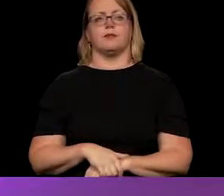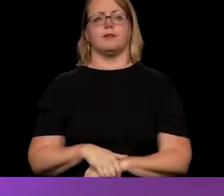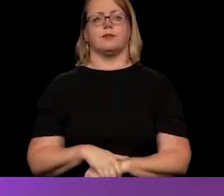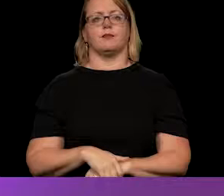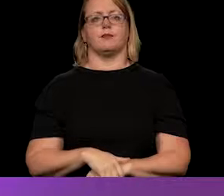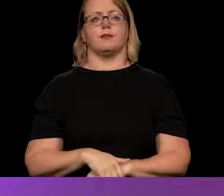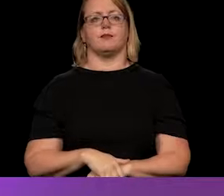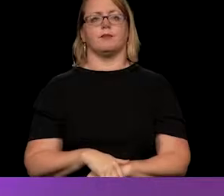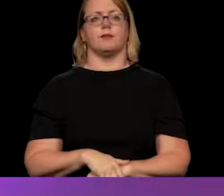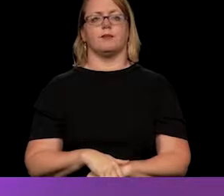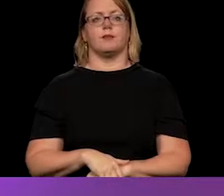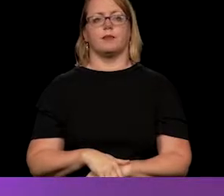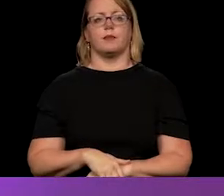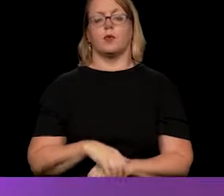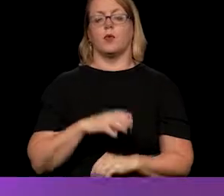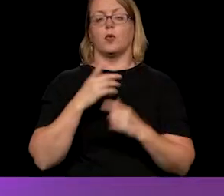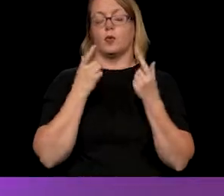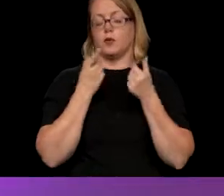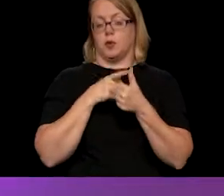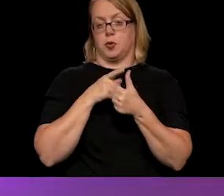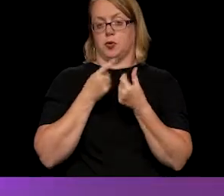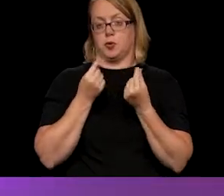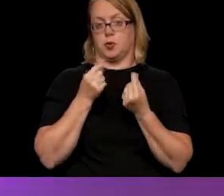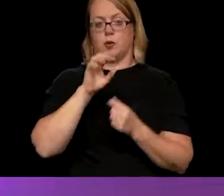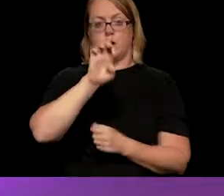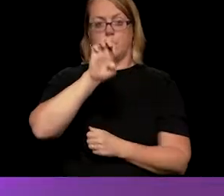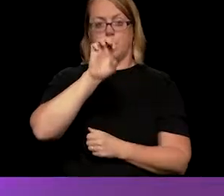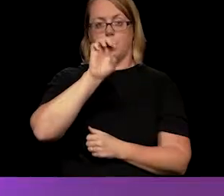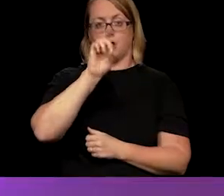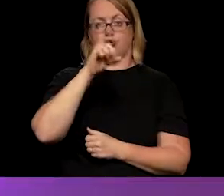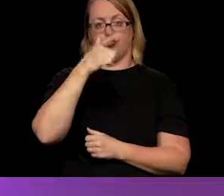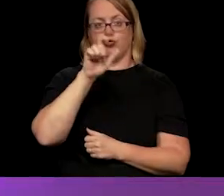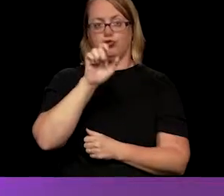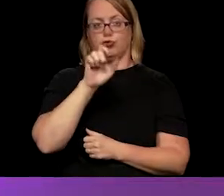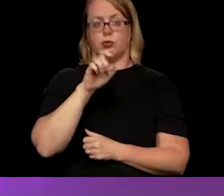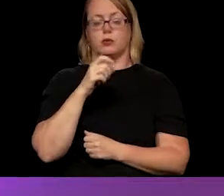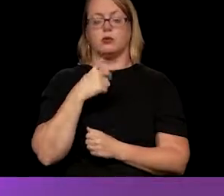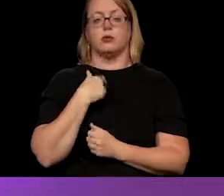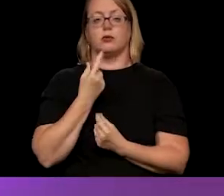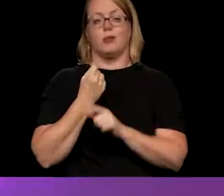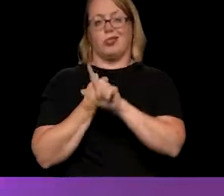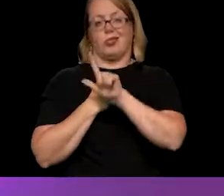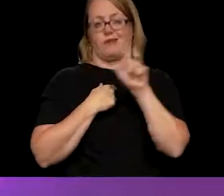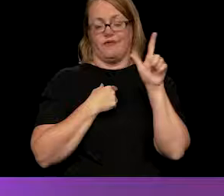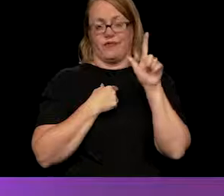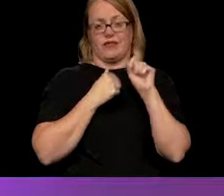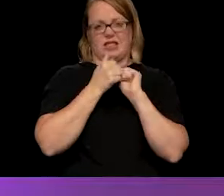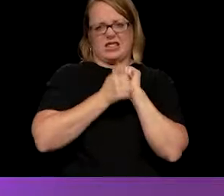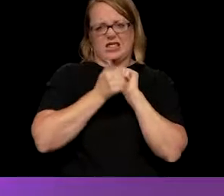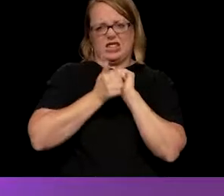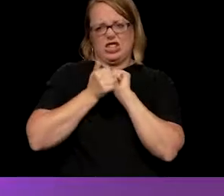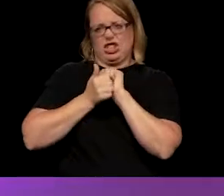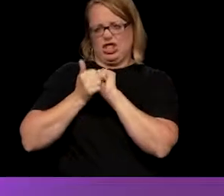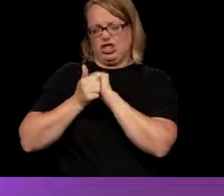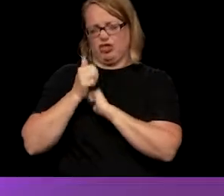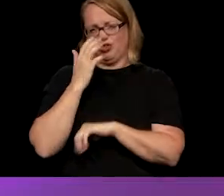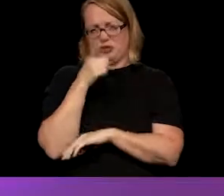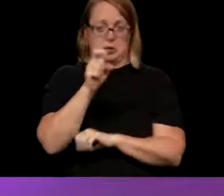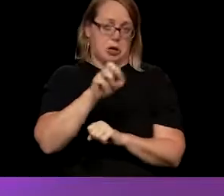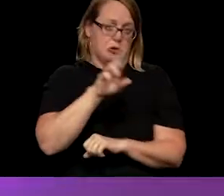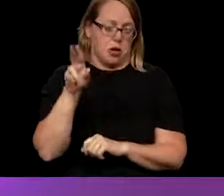Sometimes those are what we call happy accidents. It makes it look nice. So I'm going to go ahead and I'm going to put a black